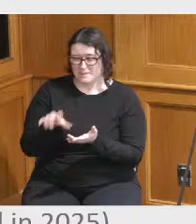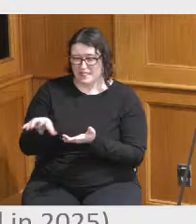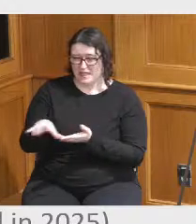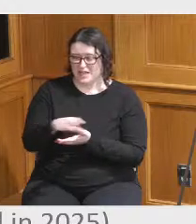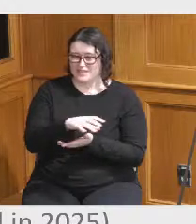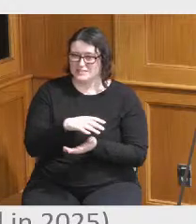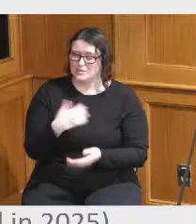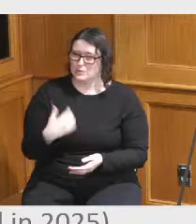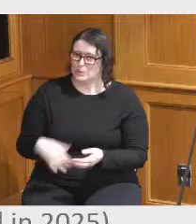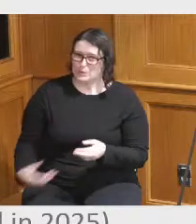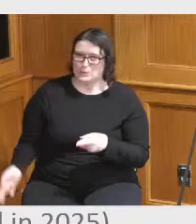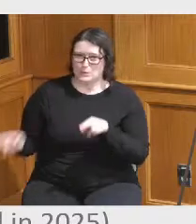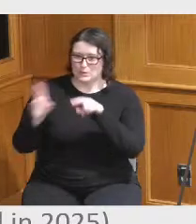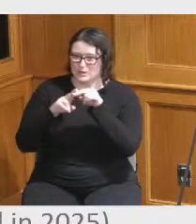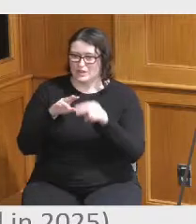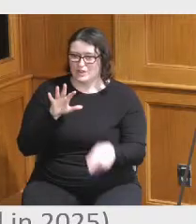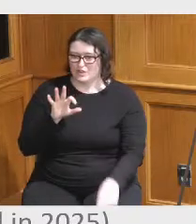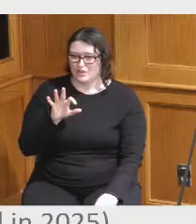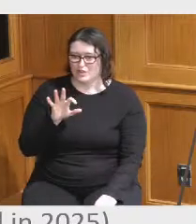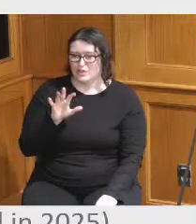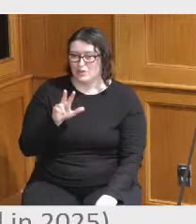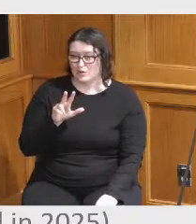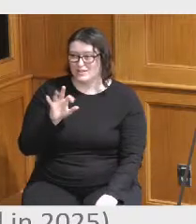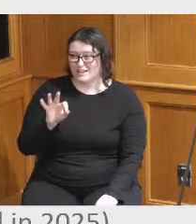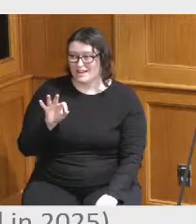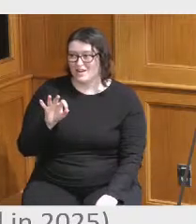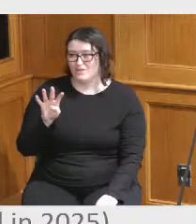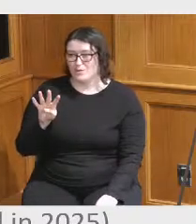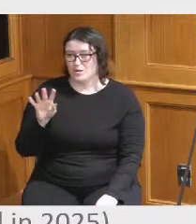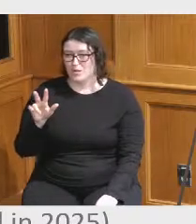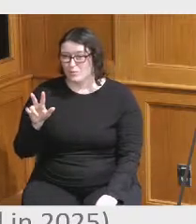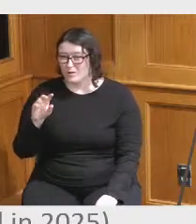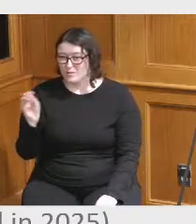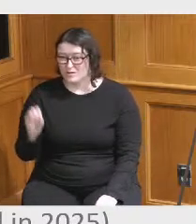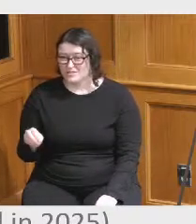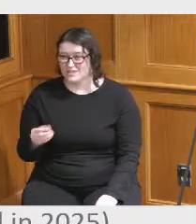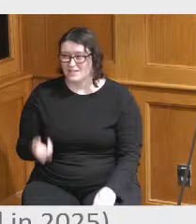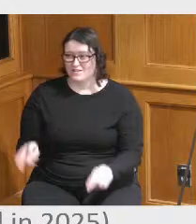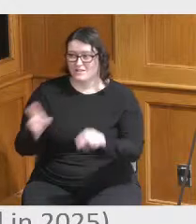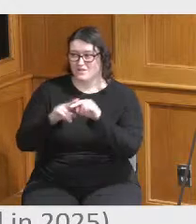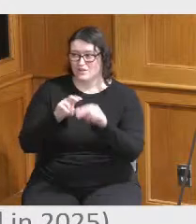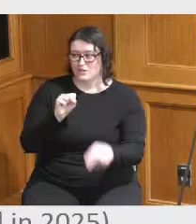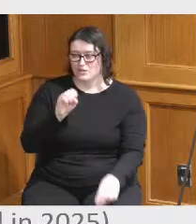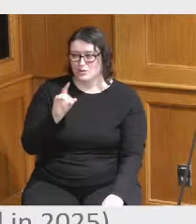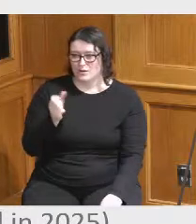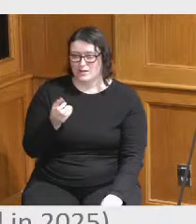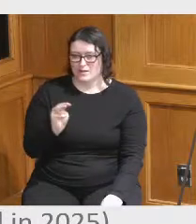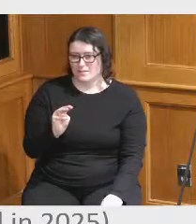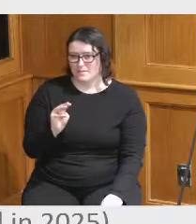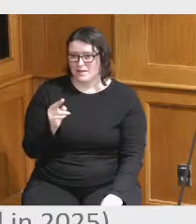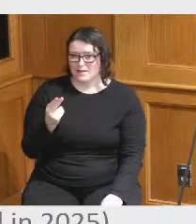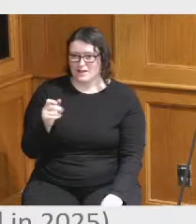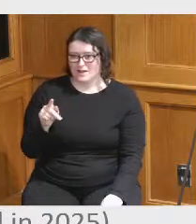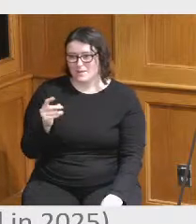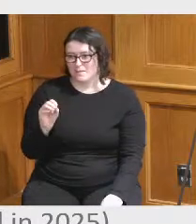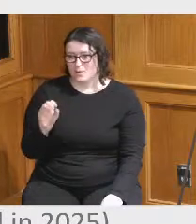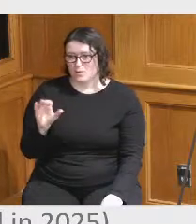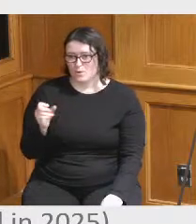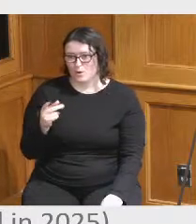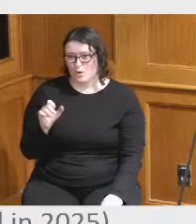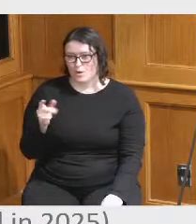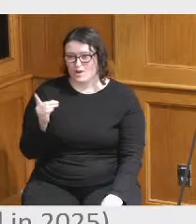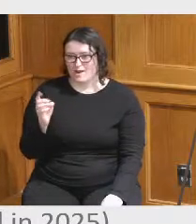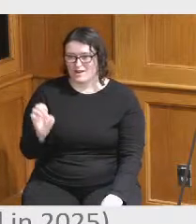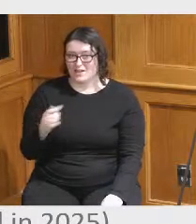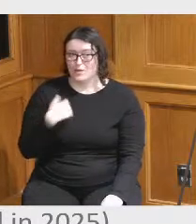really going up, 39, 43%, and sodium hypochlorite is, really jumped up. And these are things that we buy a